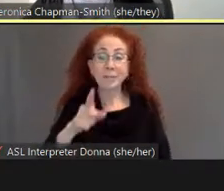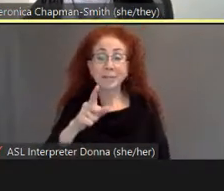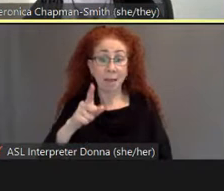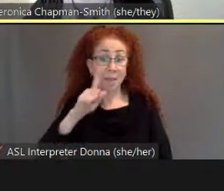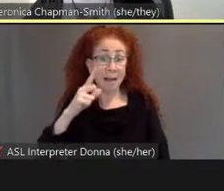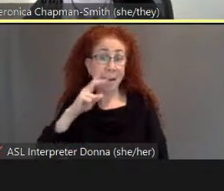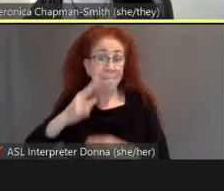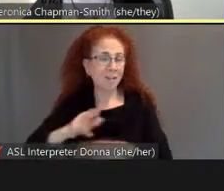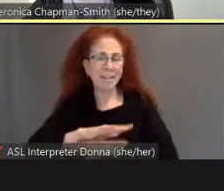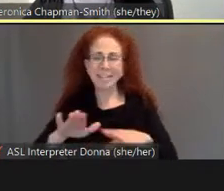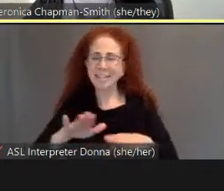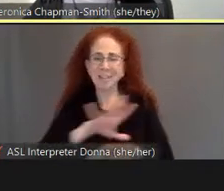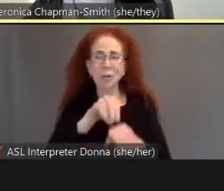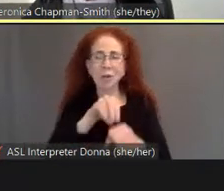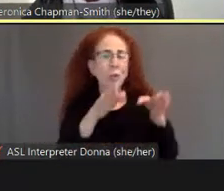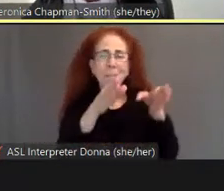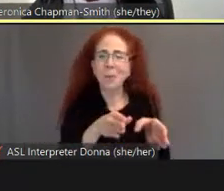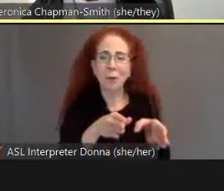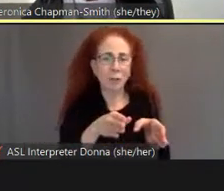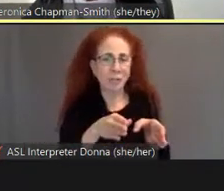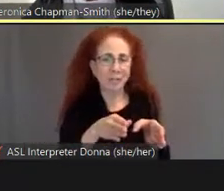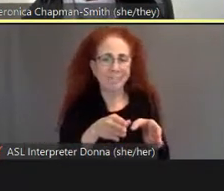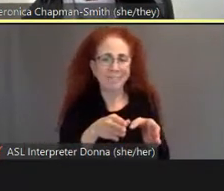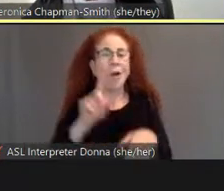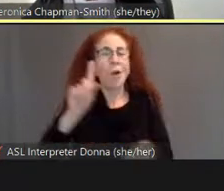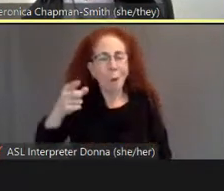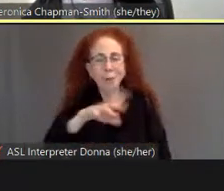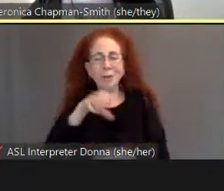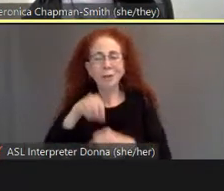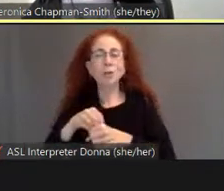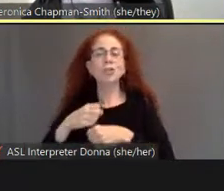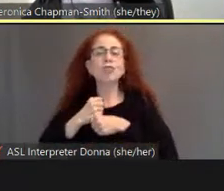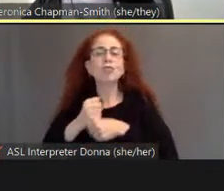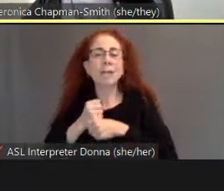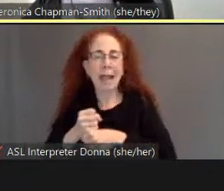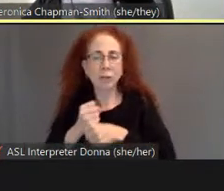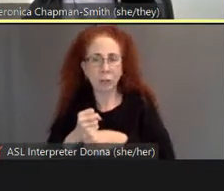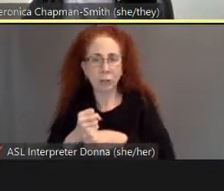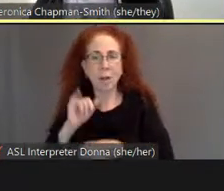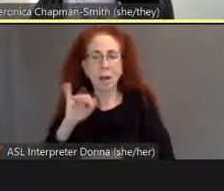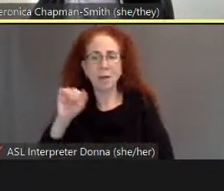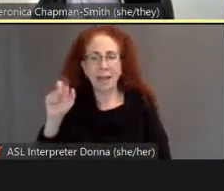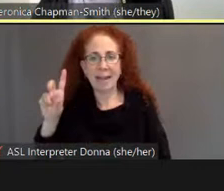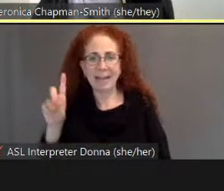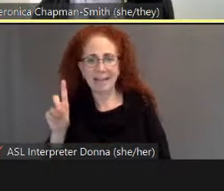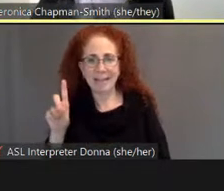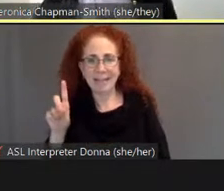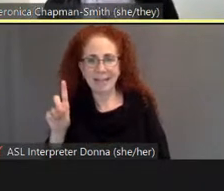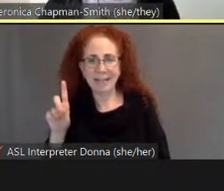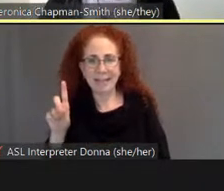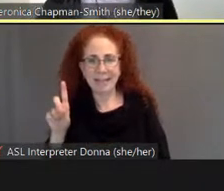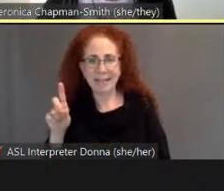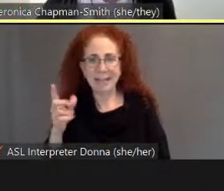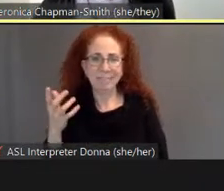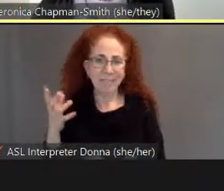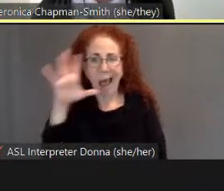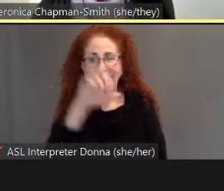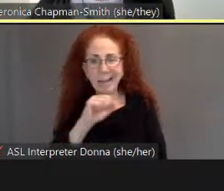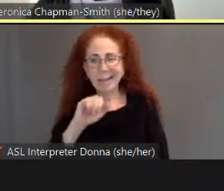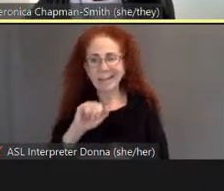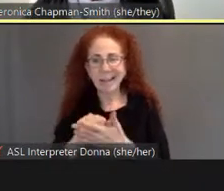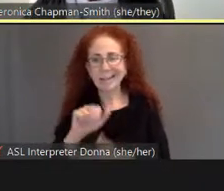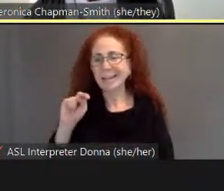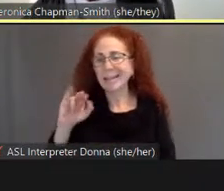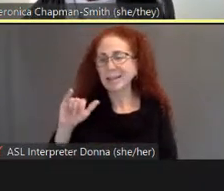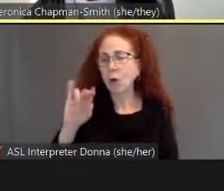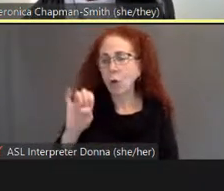is purely the creation of the audio descriptions, and I guess that does include Nicole's person power and Art